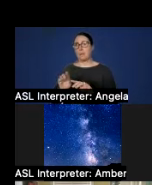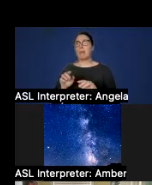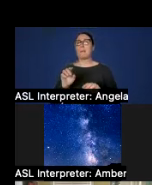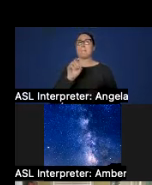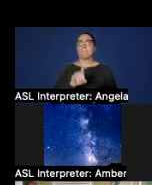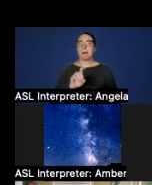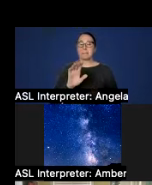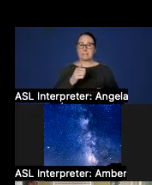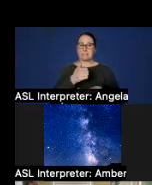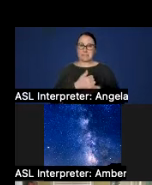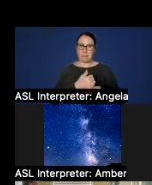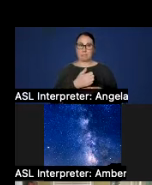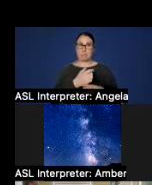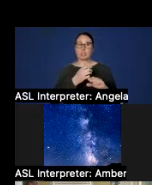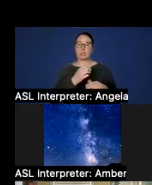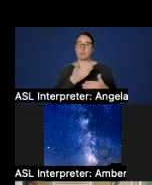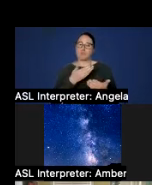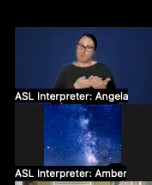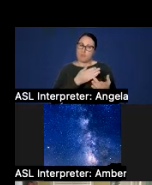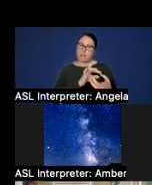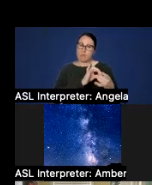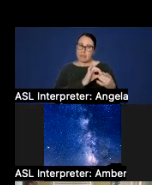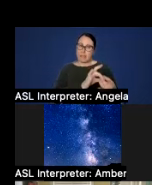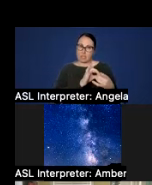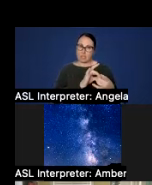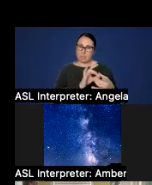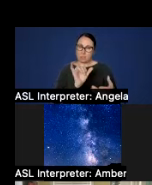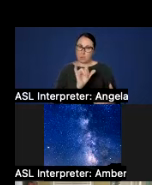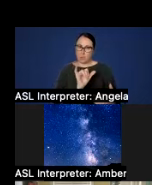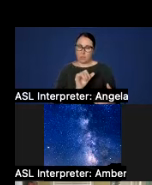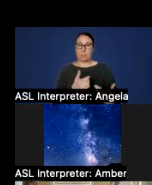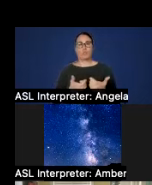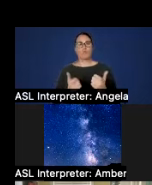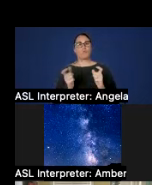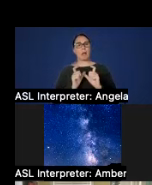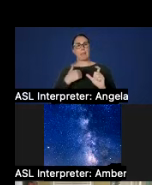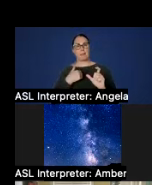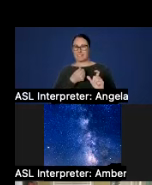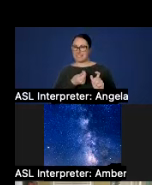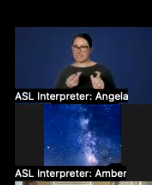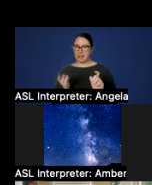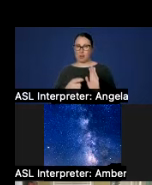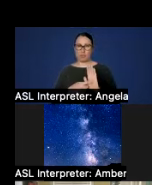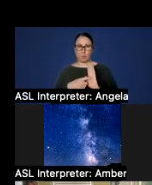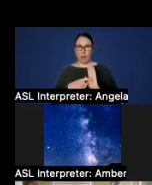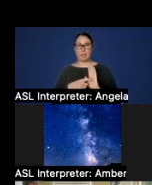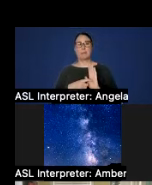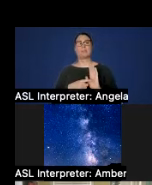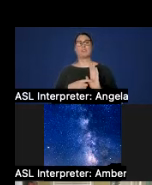proven. Tribes also have quite a few requirements that they have to meet in order to exercise that